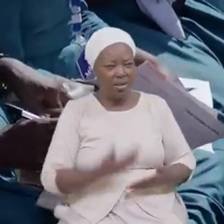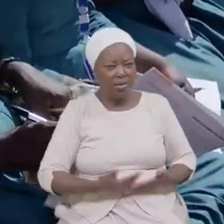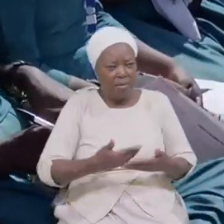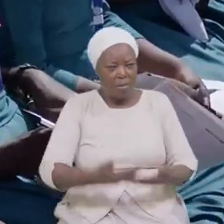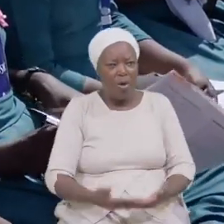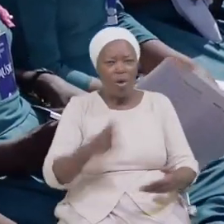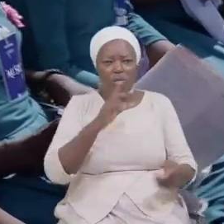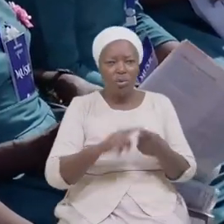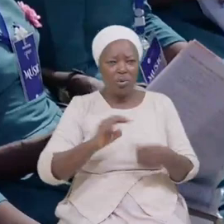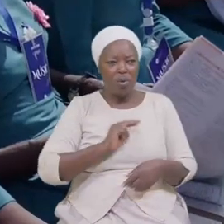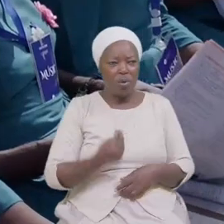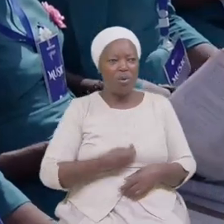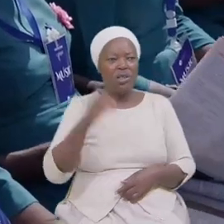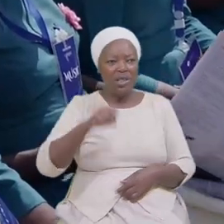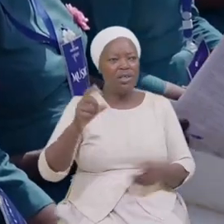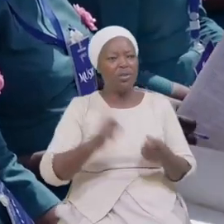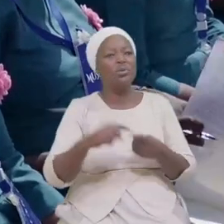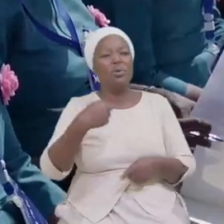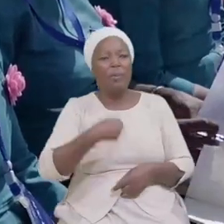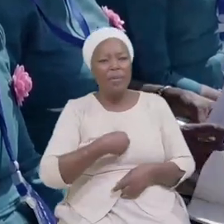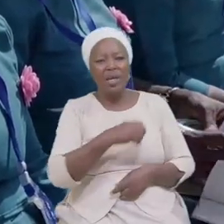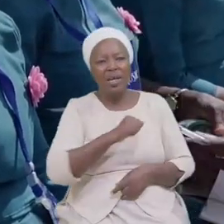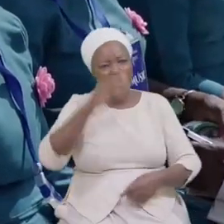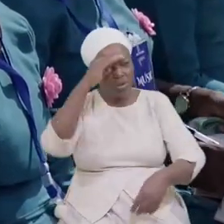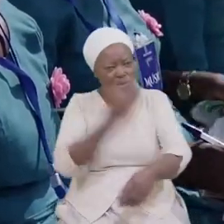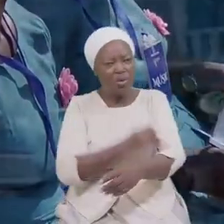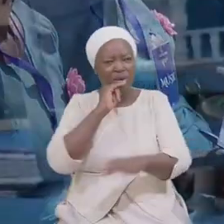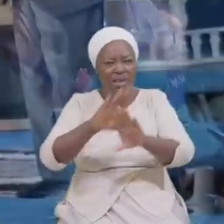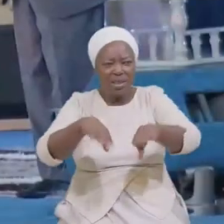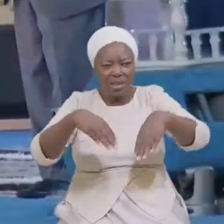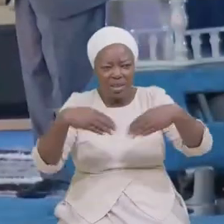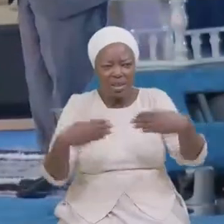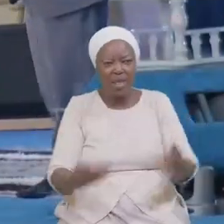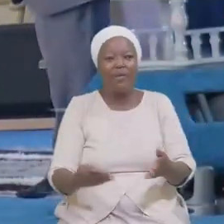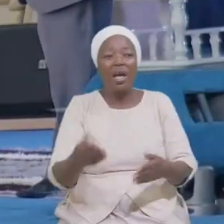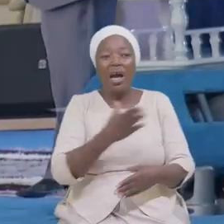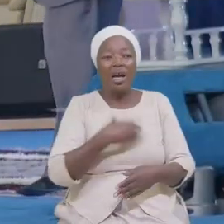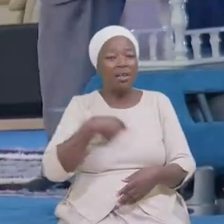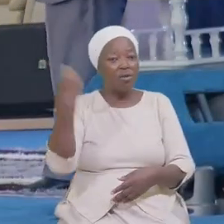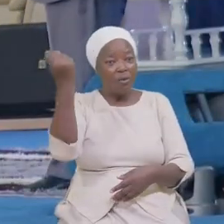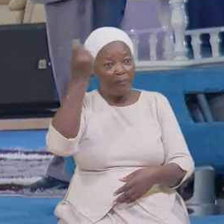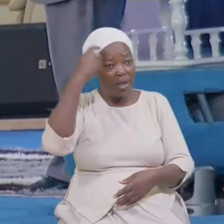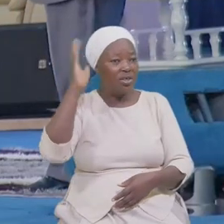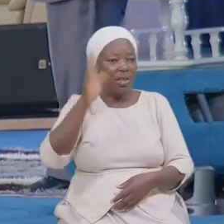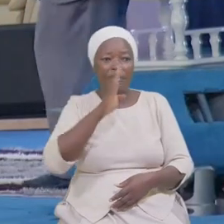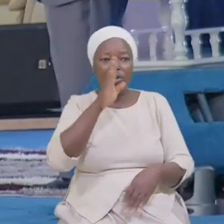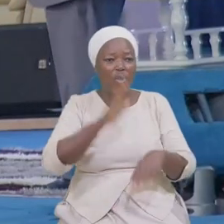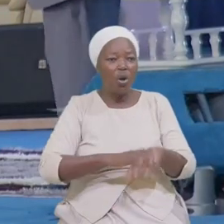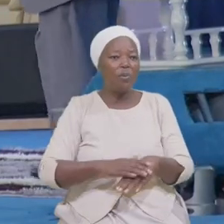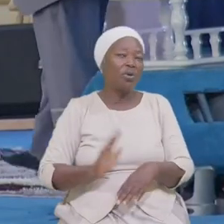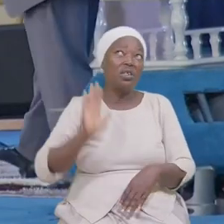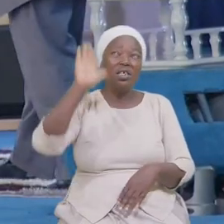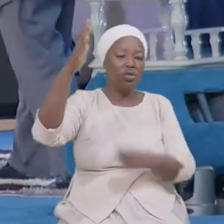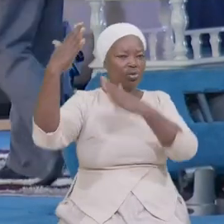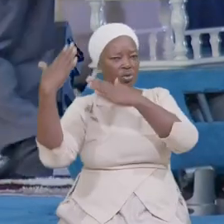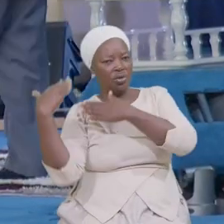us, yes, unto me a son is given, and the government shall be upon his shoulder. You